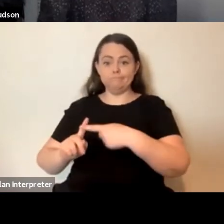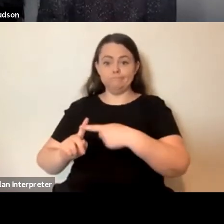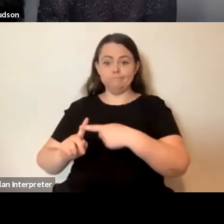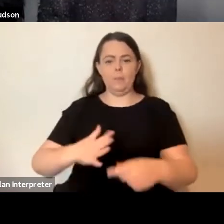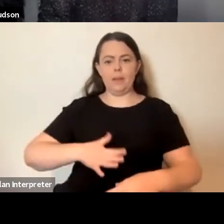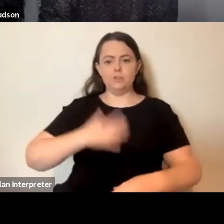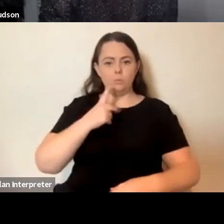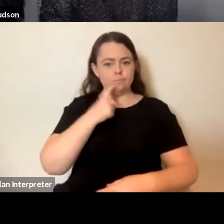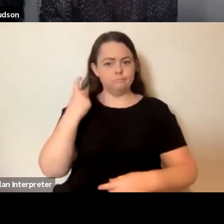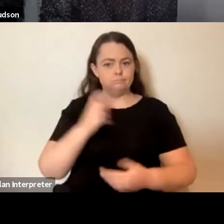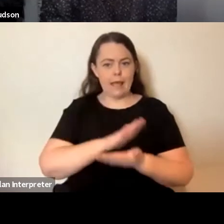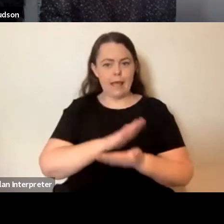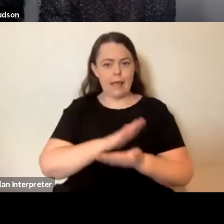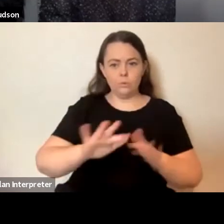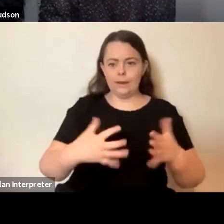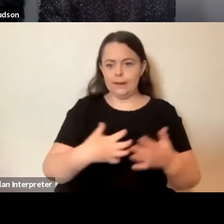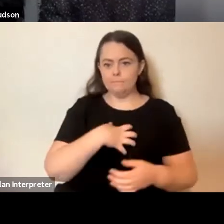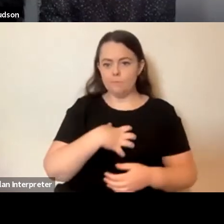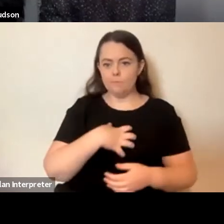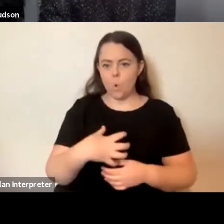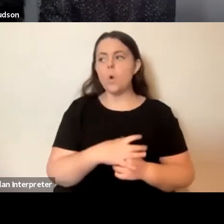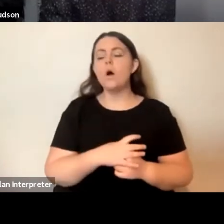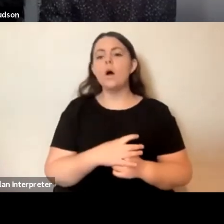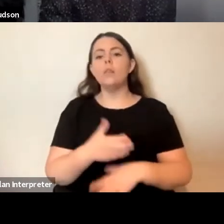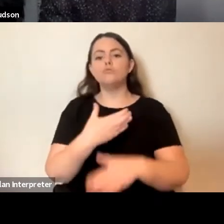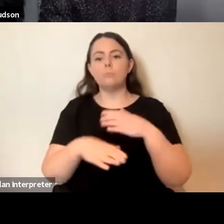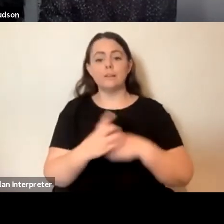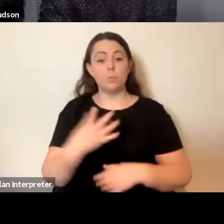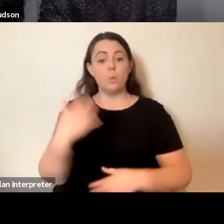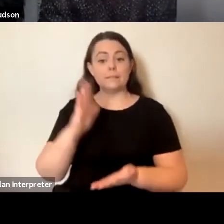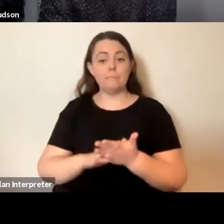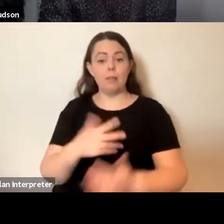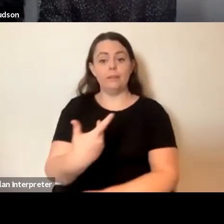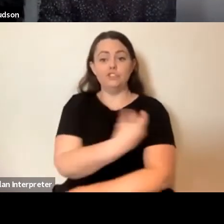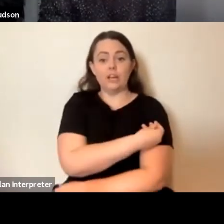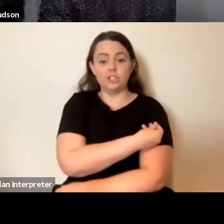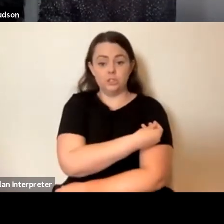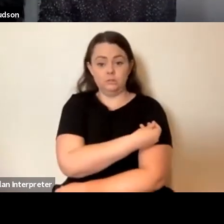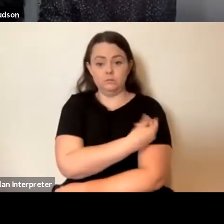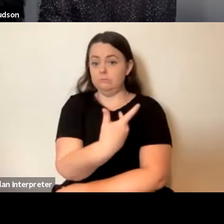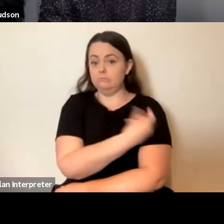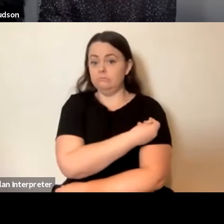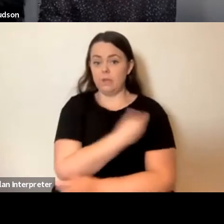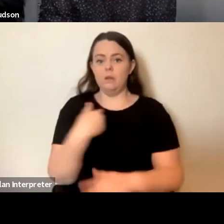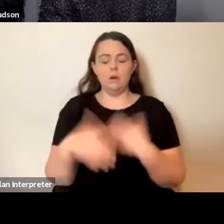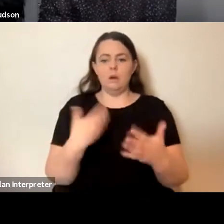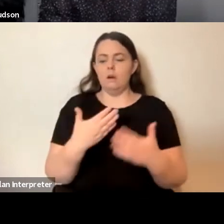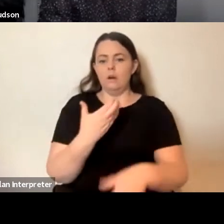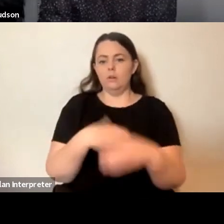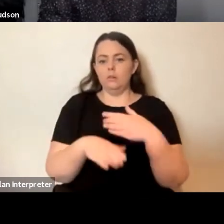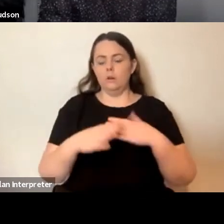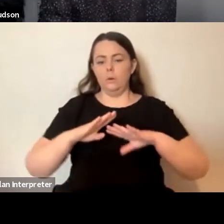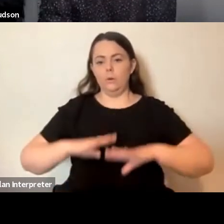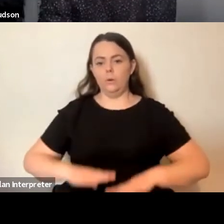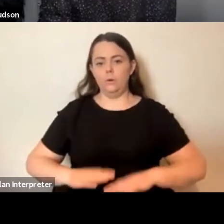them. An injection once a month, fabulous. You don't even have to think about it. Off you go to get on with your life. And we've